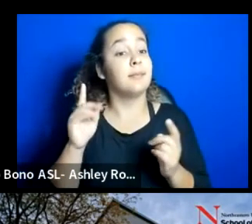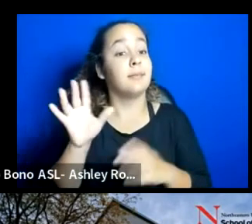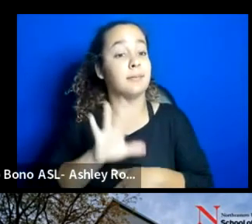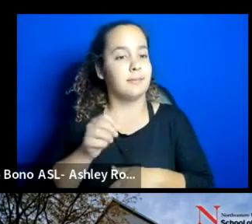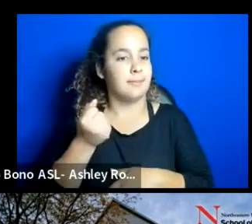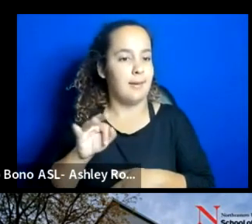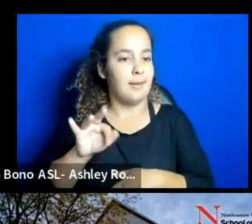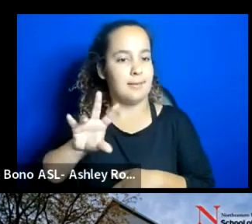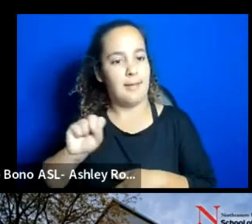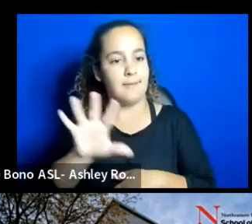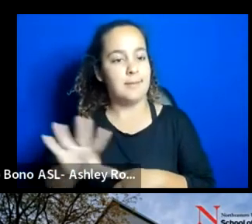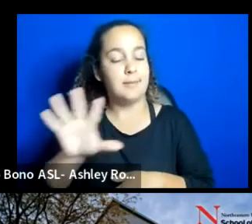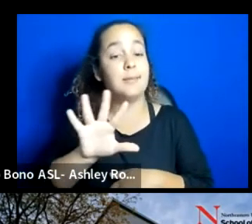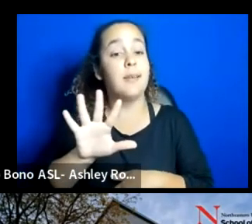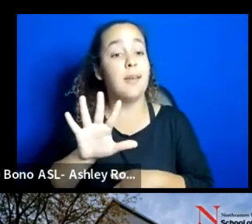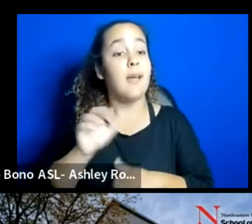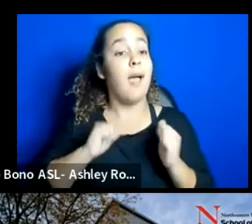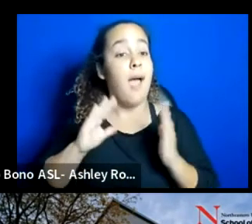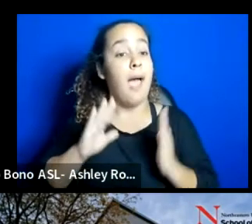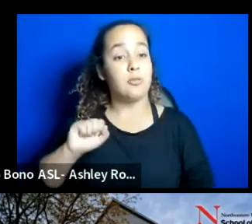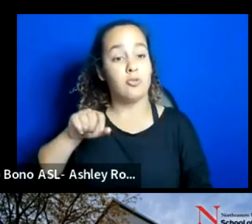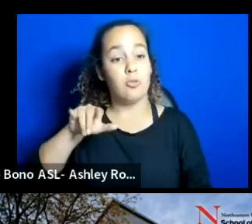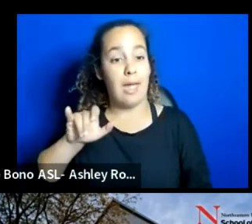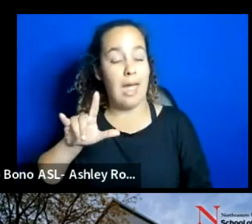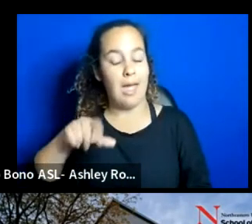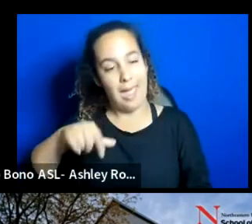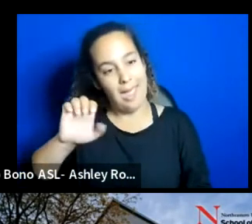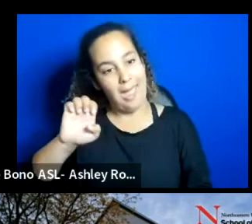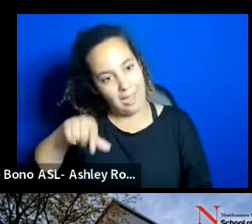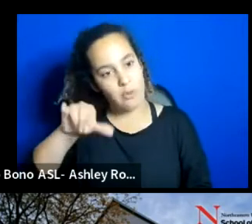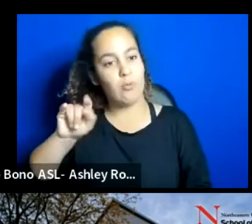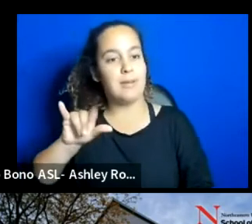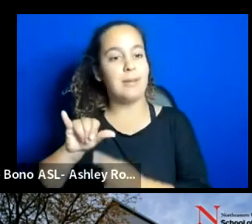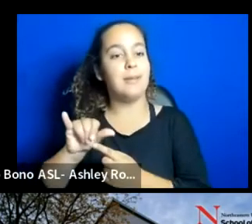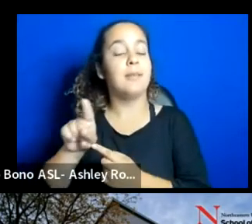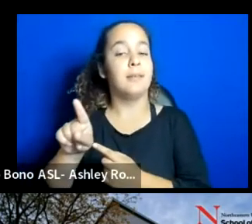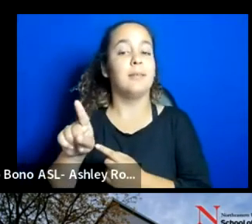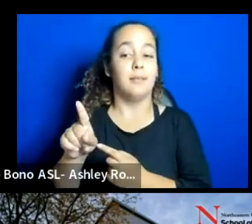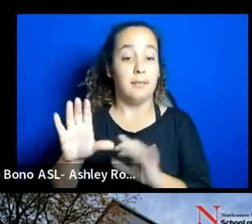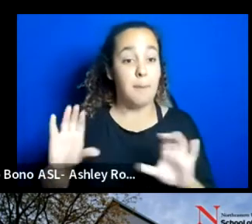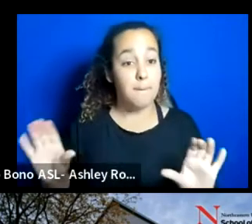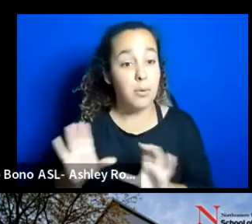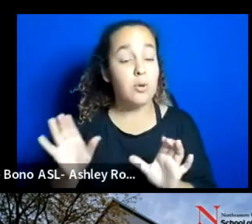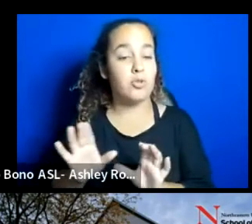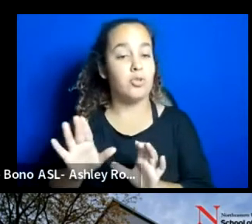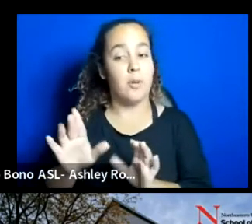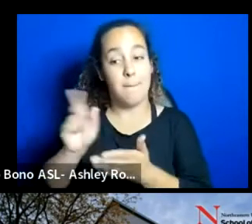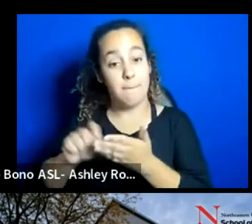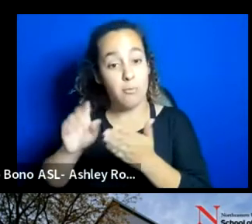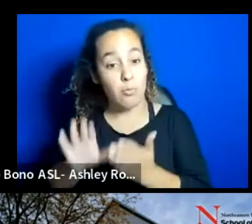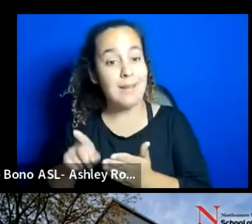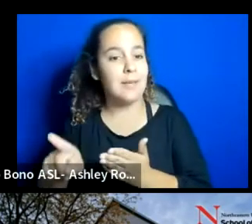1970s, Actors Equity is pushed playwrights to sign off rights in the